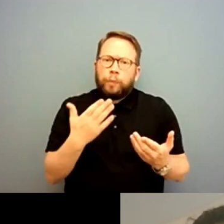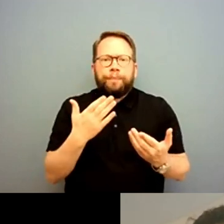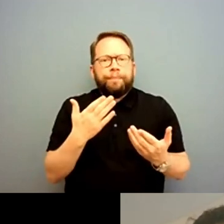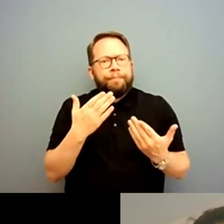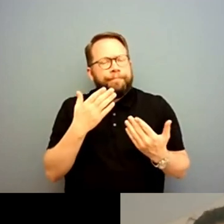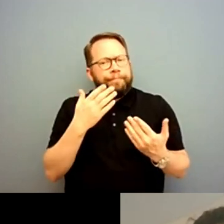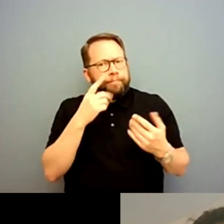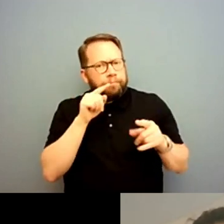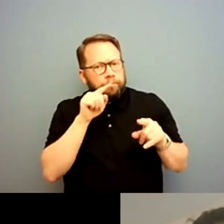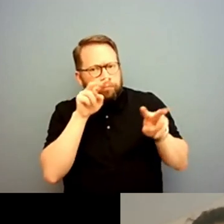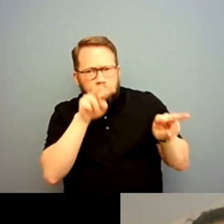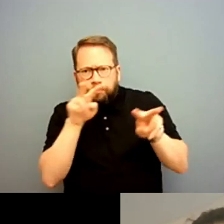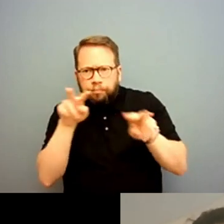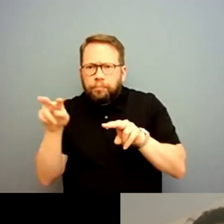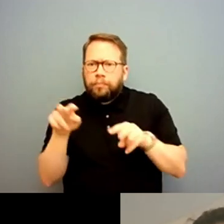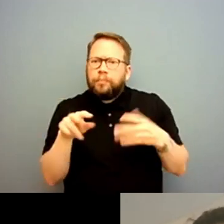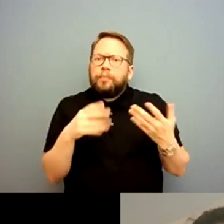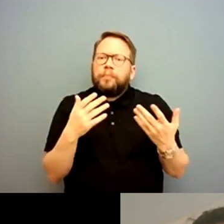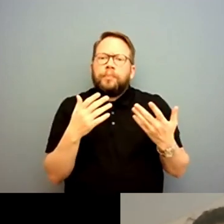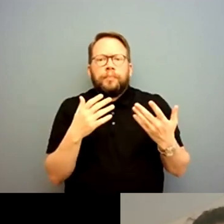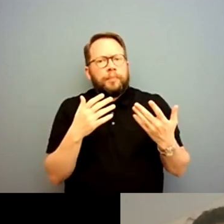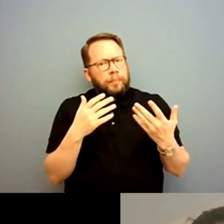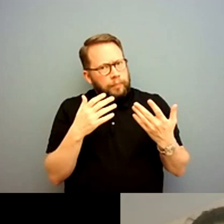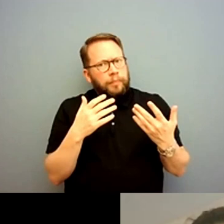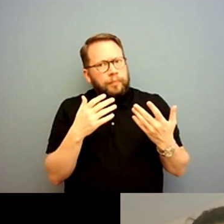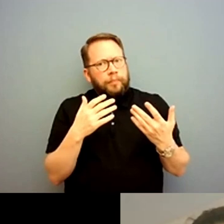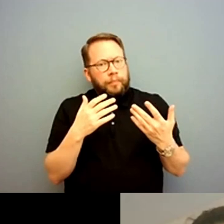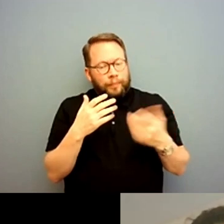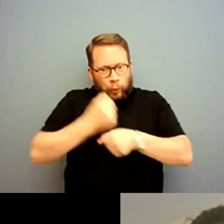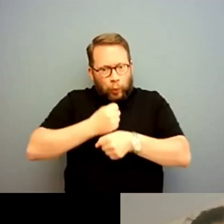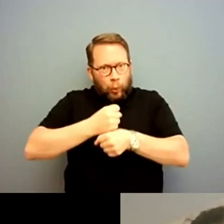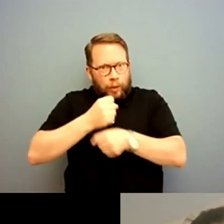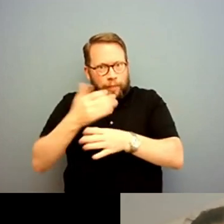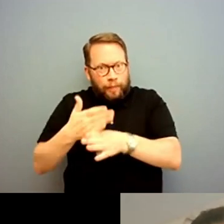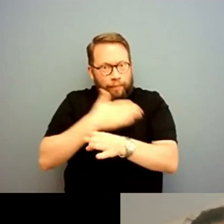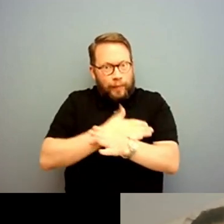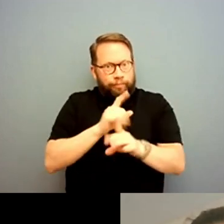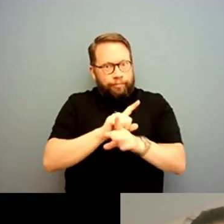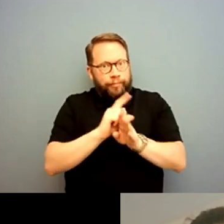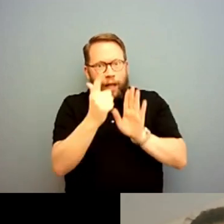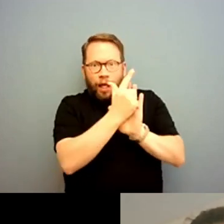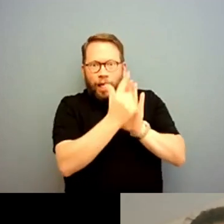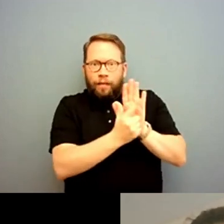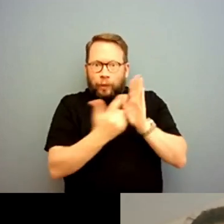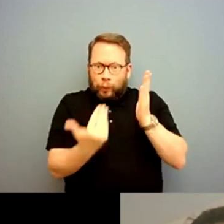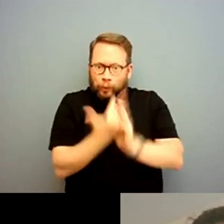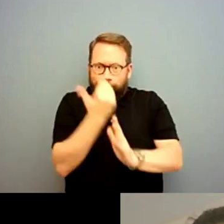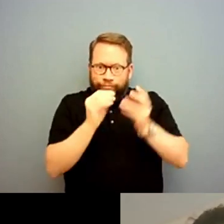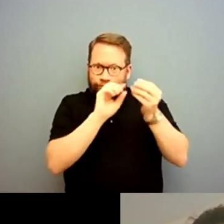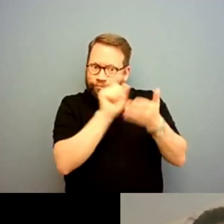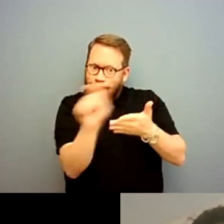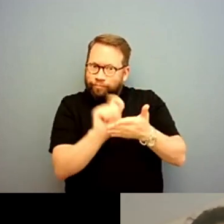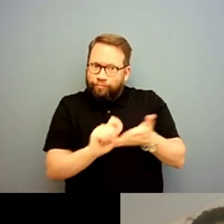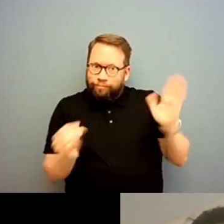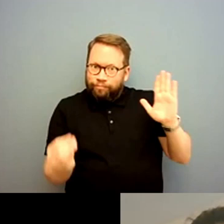the special rapporteur on the rights of Indigenous persons. He's actually here